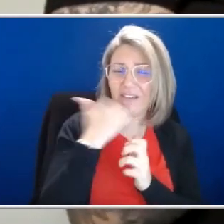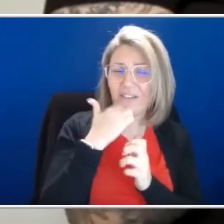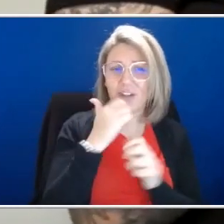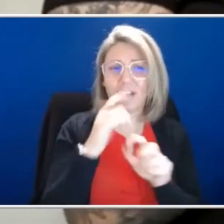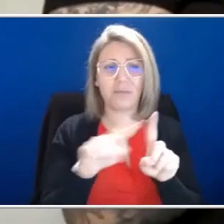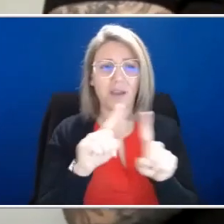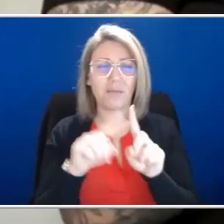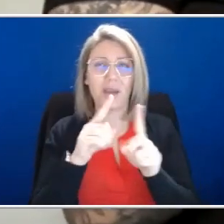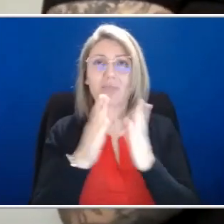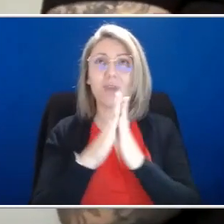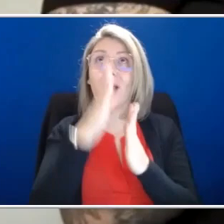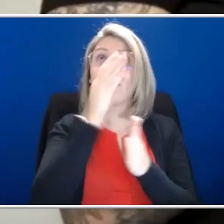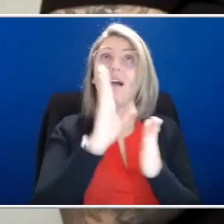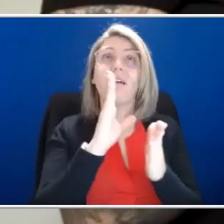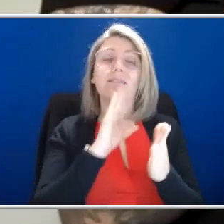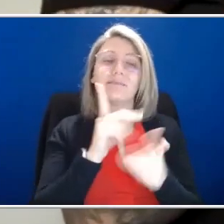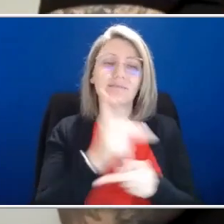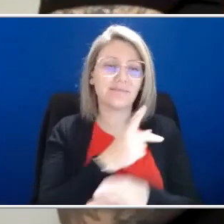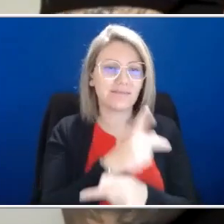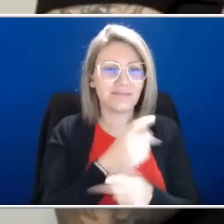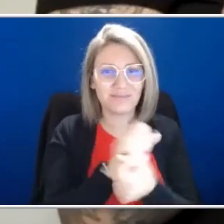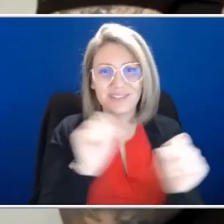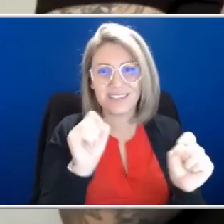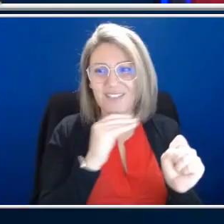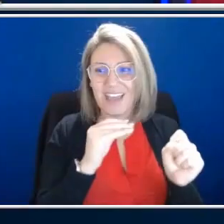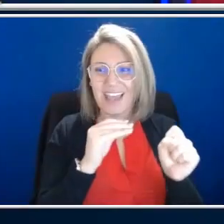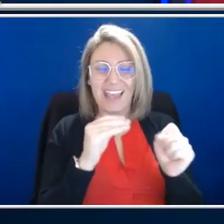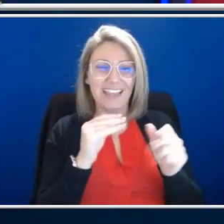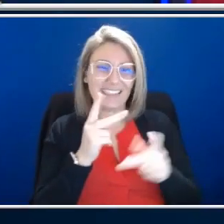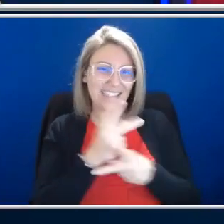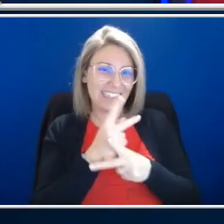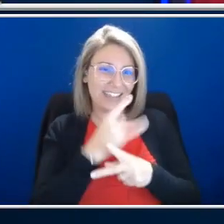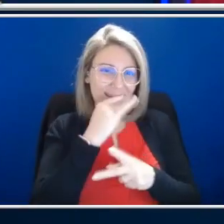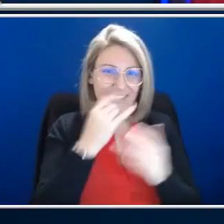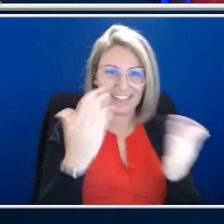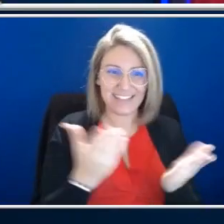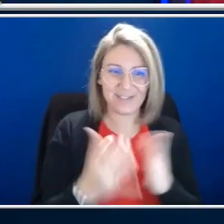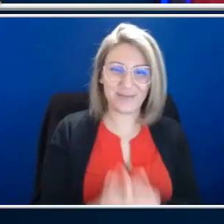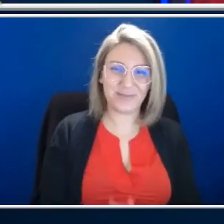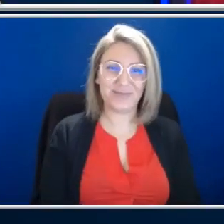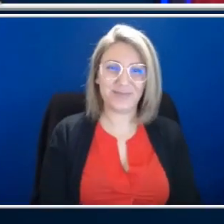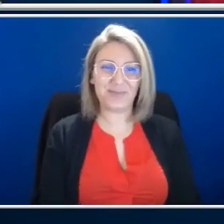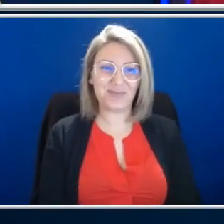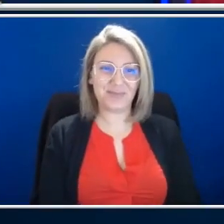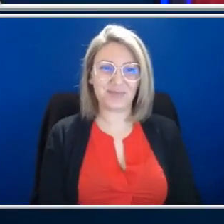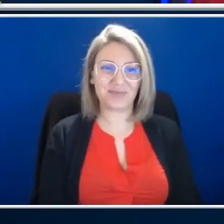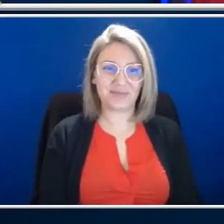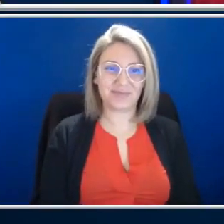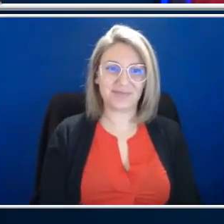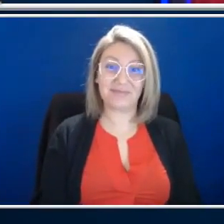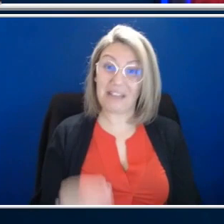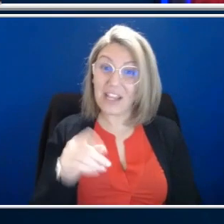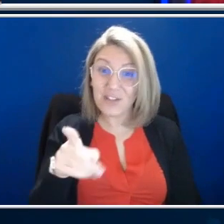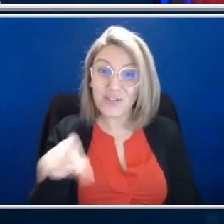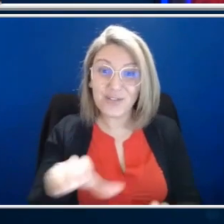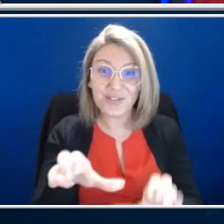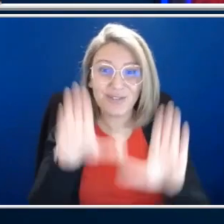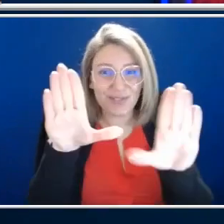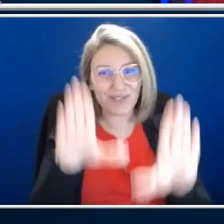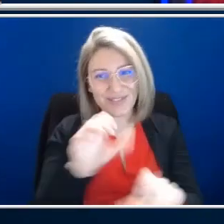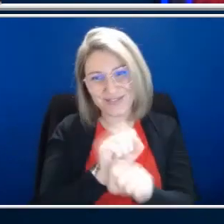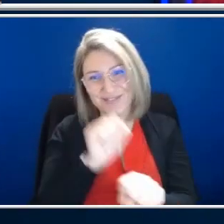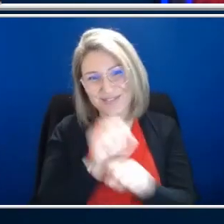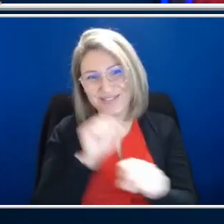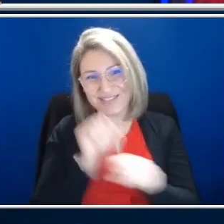God to keep him safe and hold it down here. So And you're doing an excellent job of that. I've